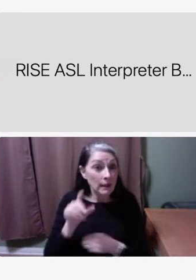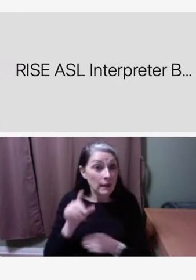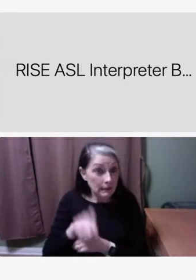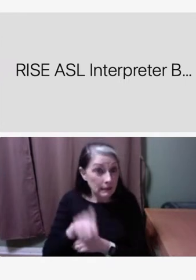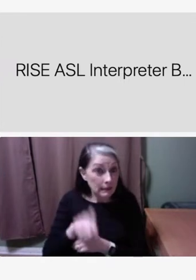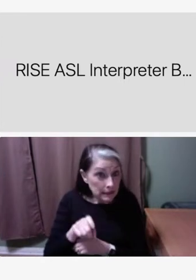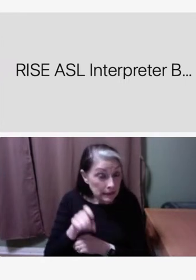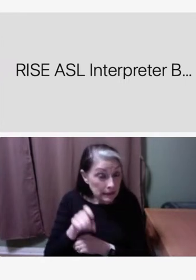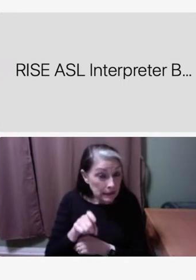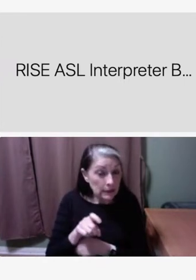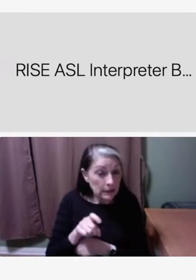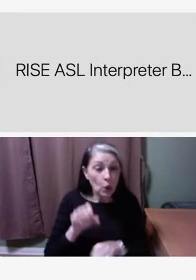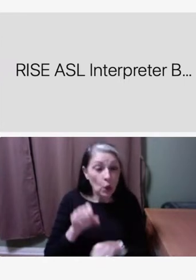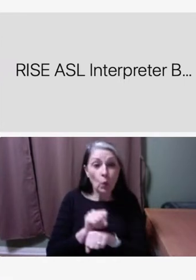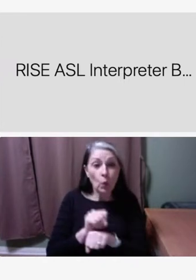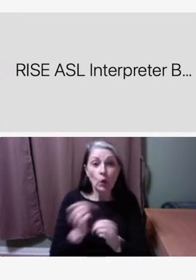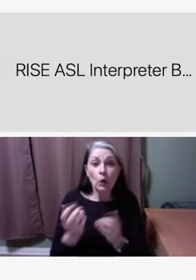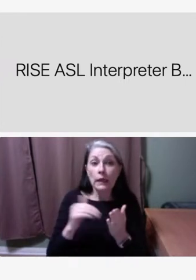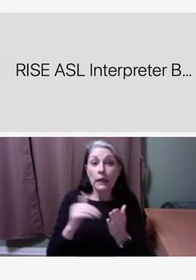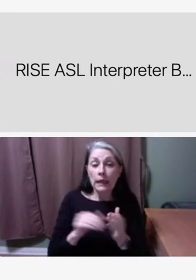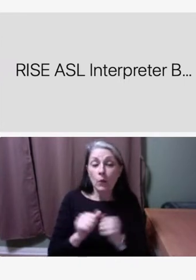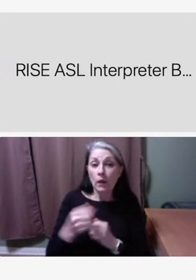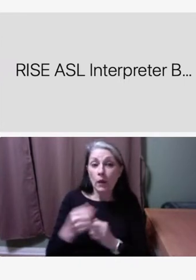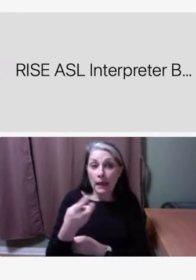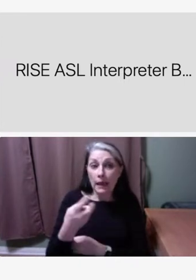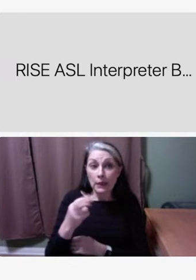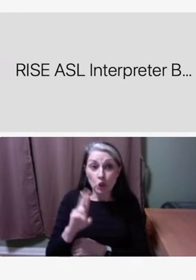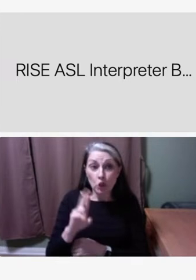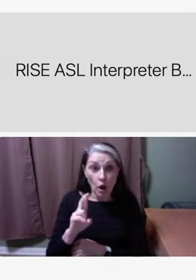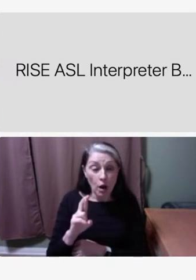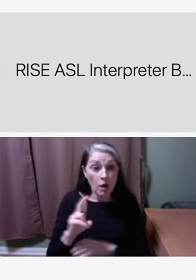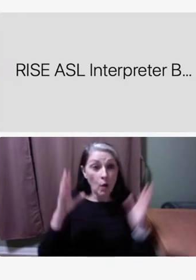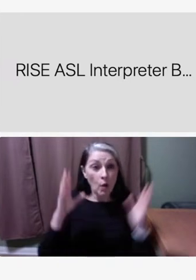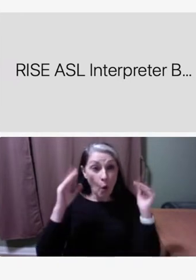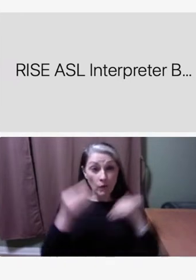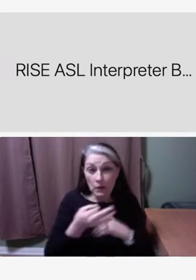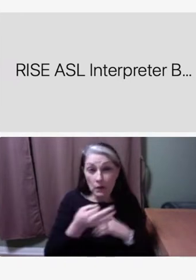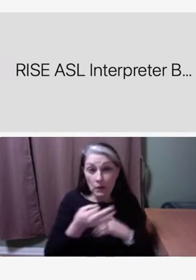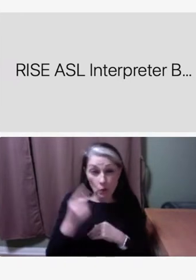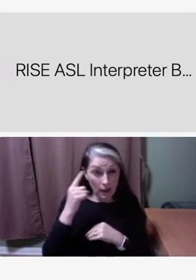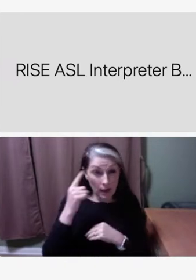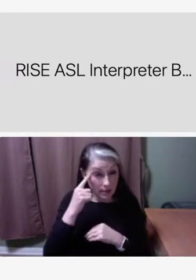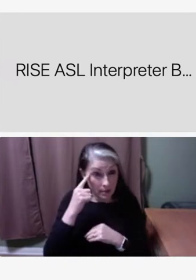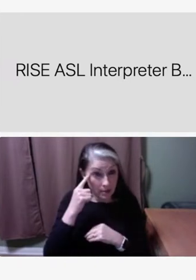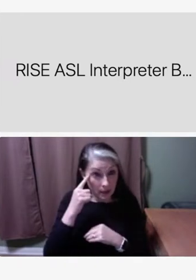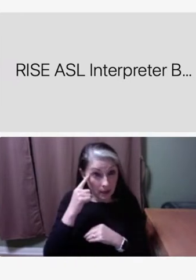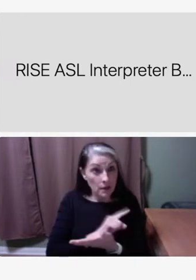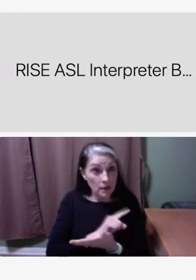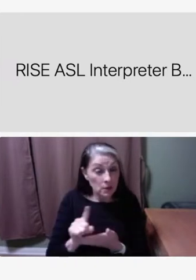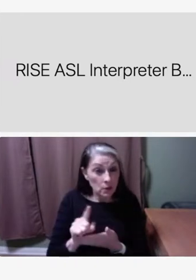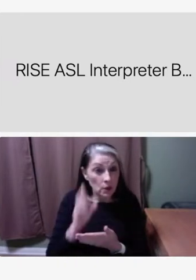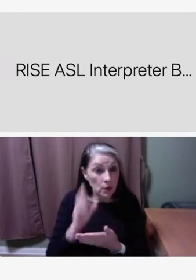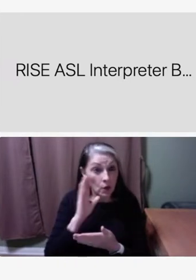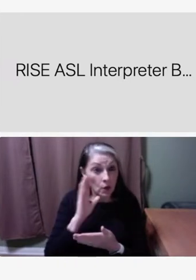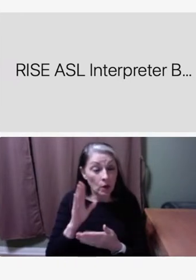again with the HR, hopefully soon. I think this probably this week it'll go live for the pilot sites